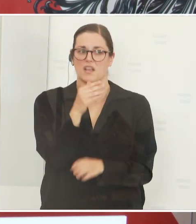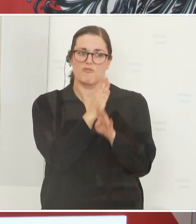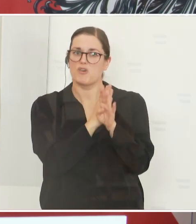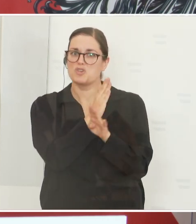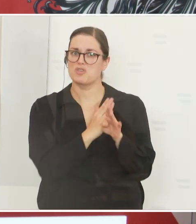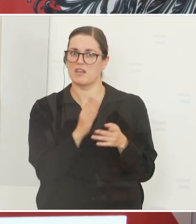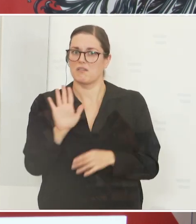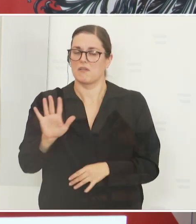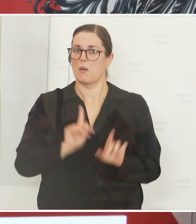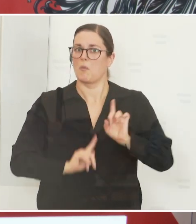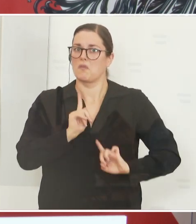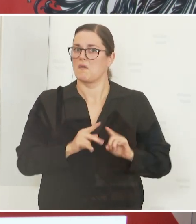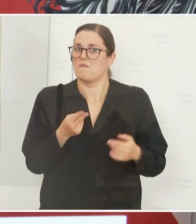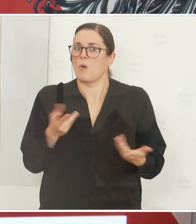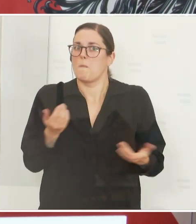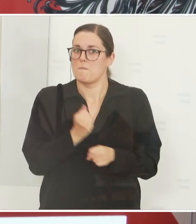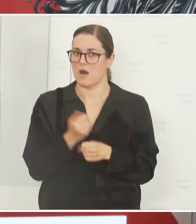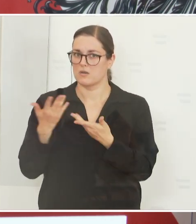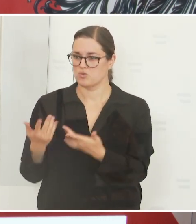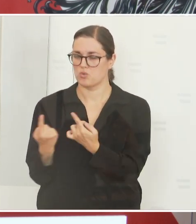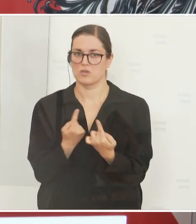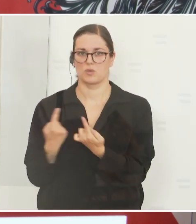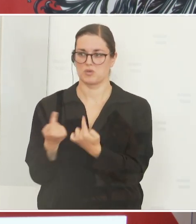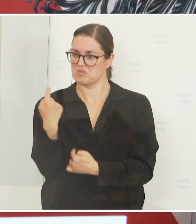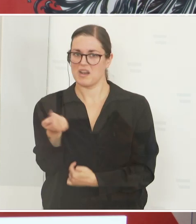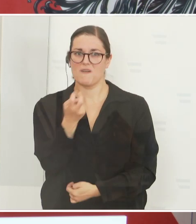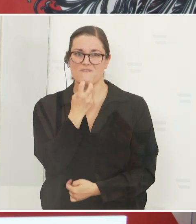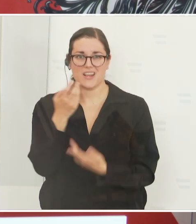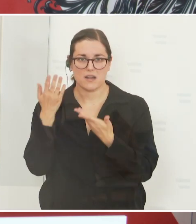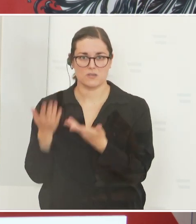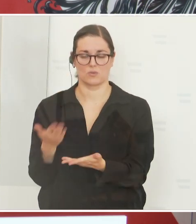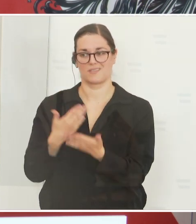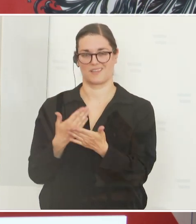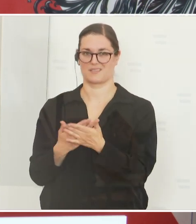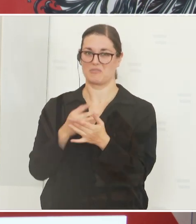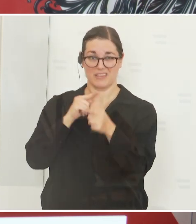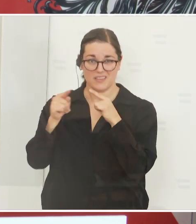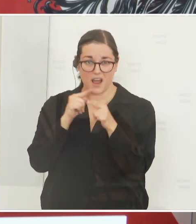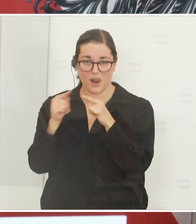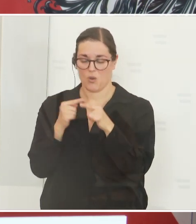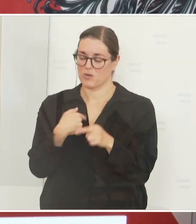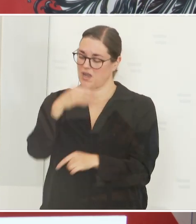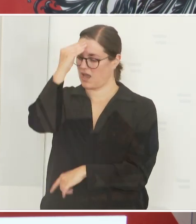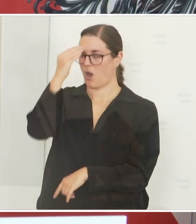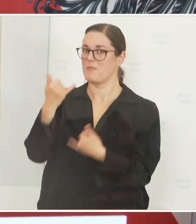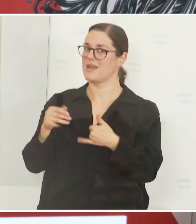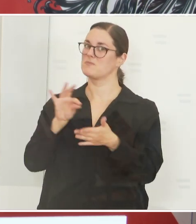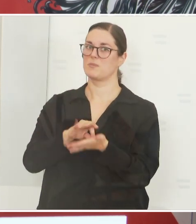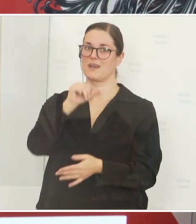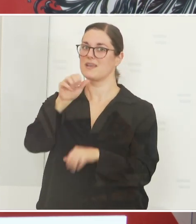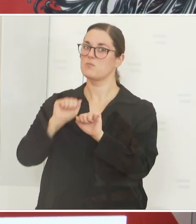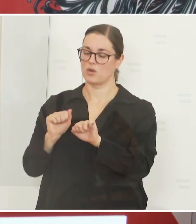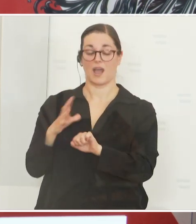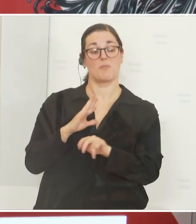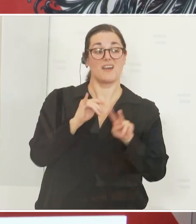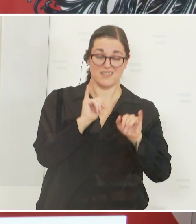his motives behind the situation at the borders with a couple of EU member states. But instinctively, yes,